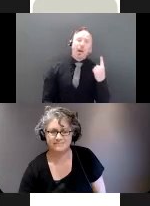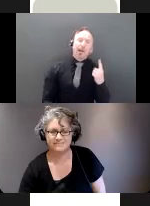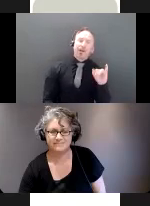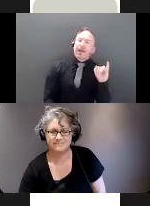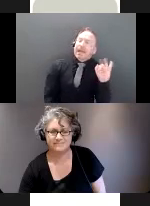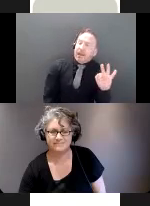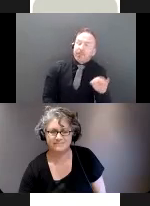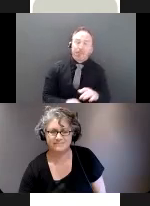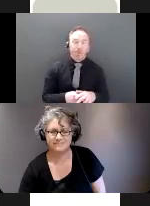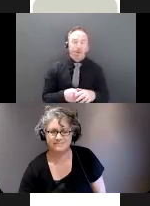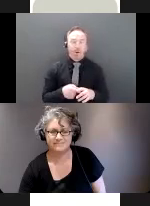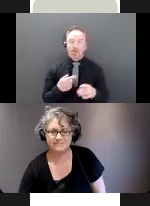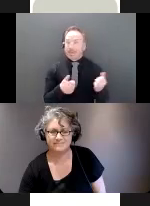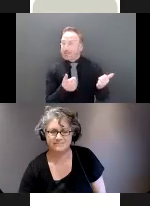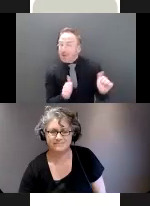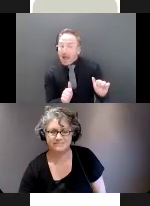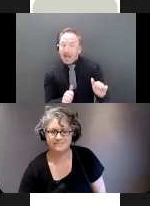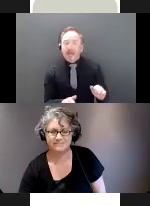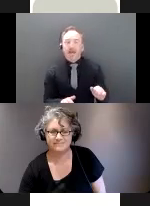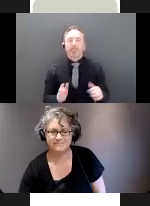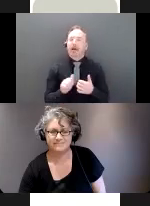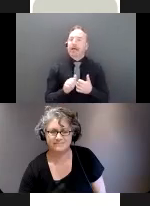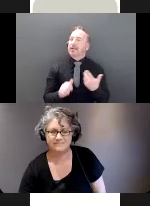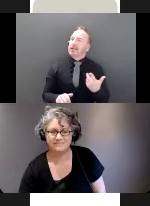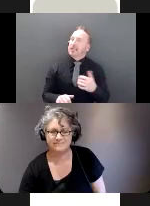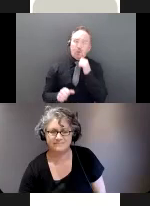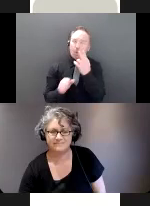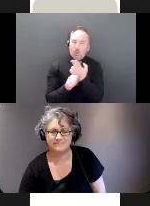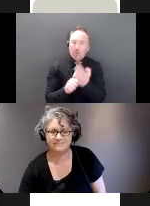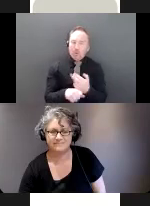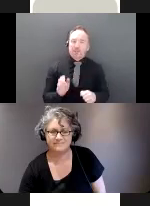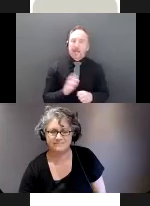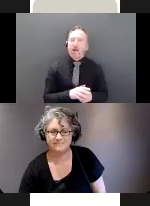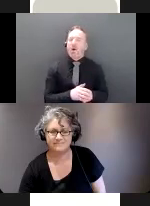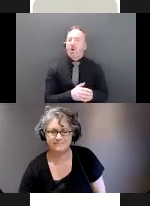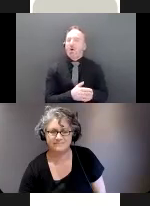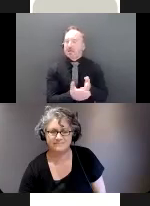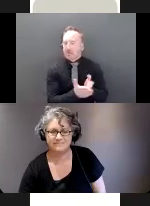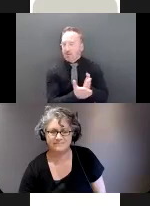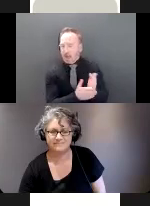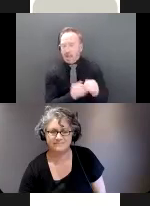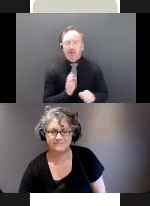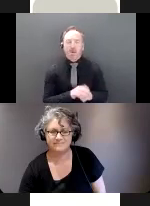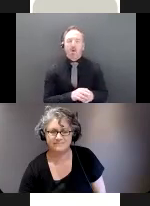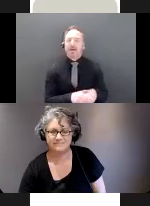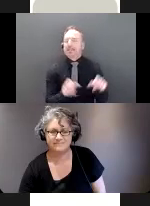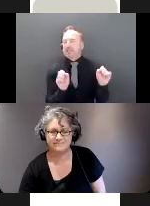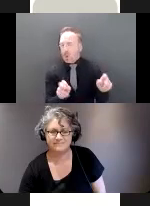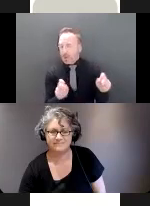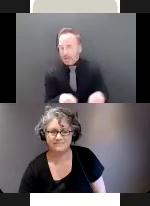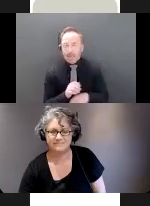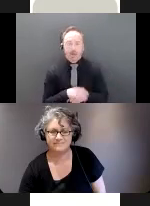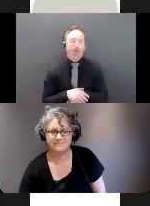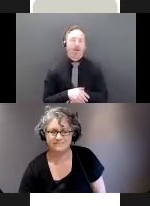avoiding, it will be okay, calm down, you can't, why did you do that? So some of these are about kind of